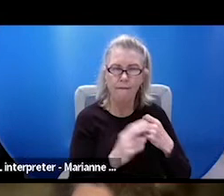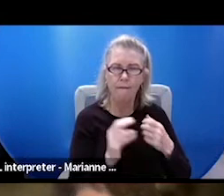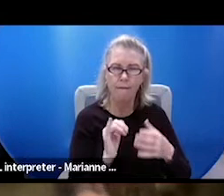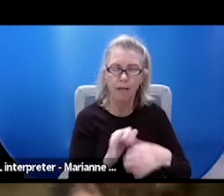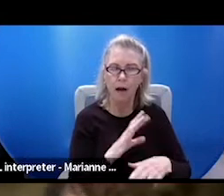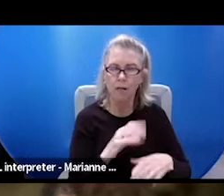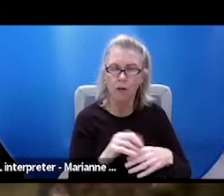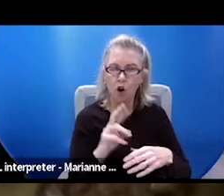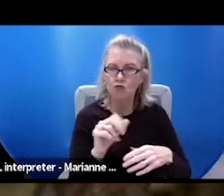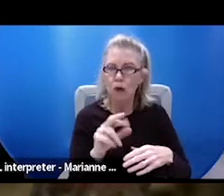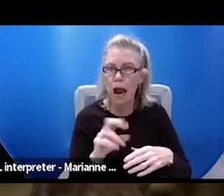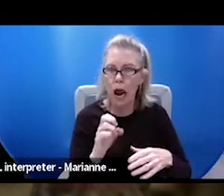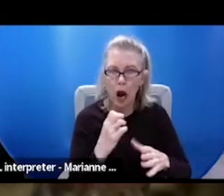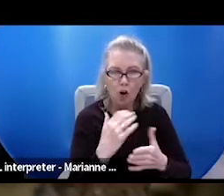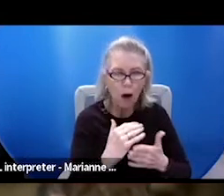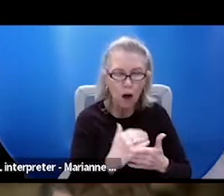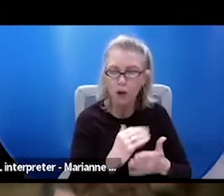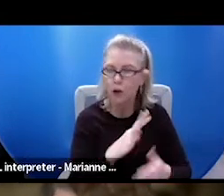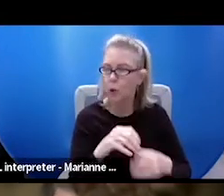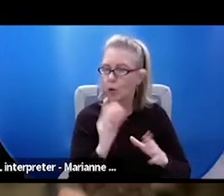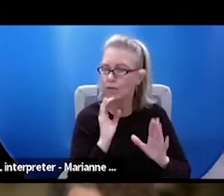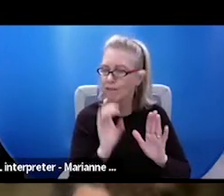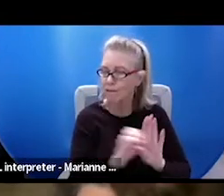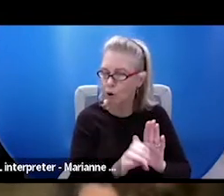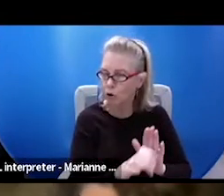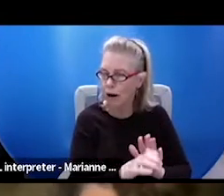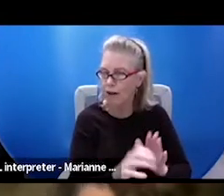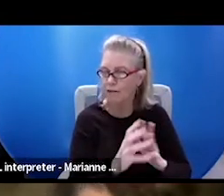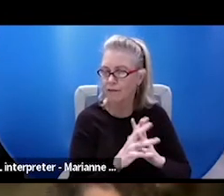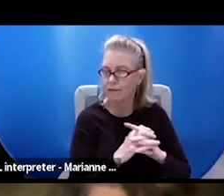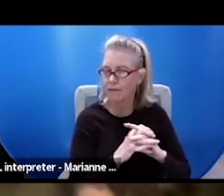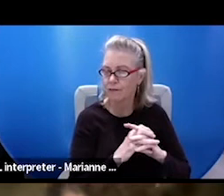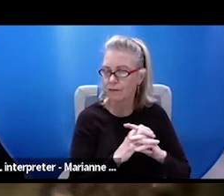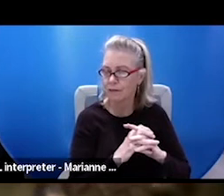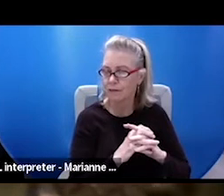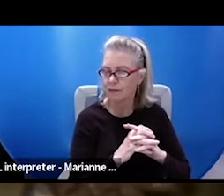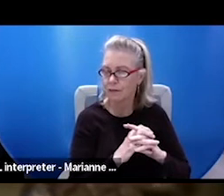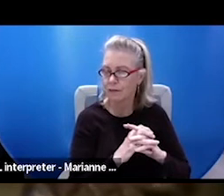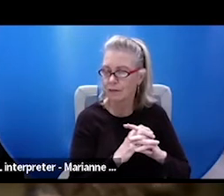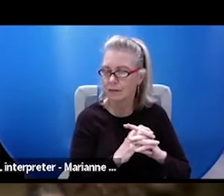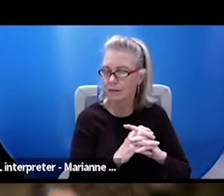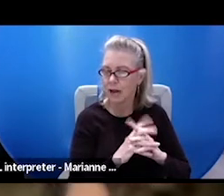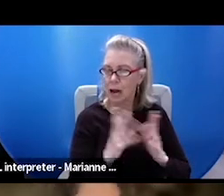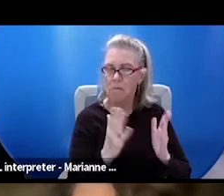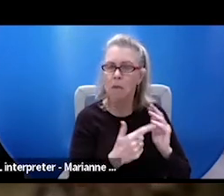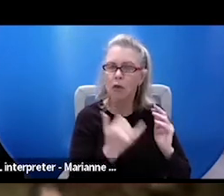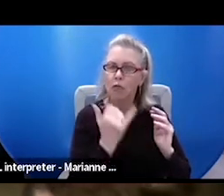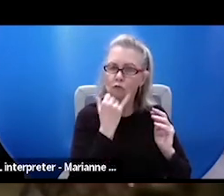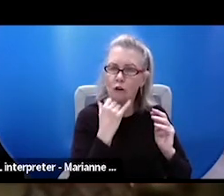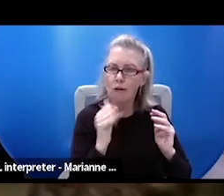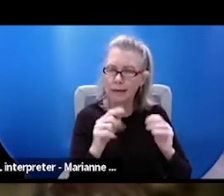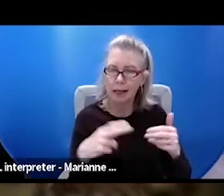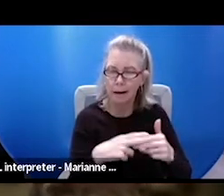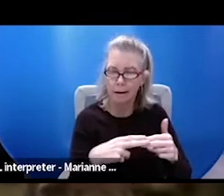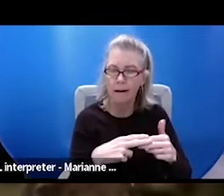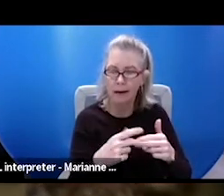rare records, which includes photographs. Oh, actually, this is the wrong slide. Yeah, there. Yeah,